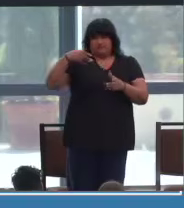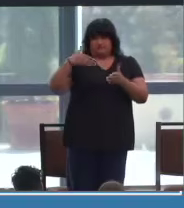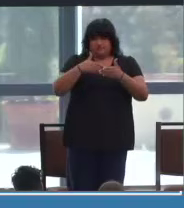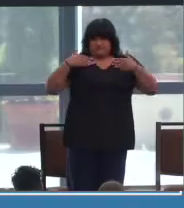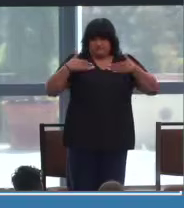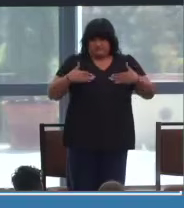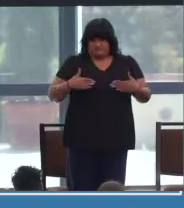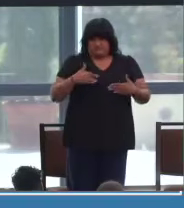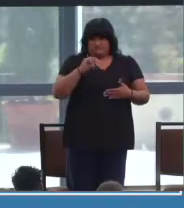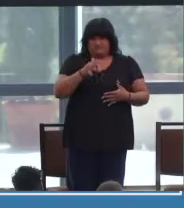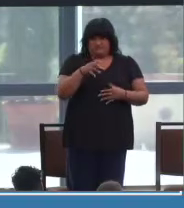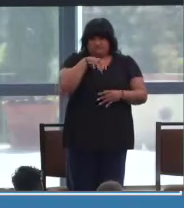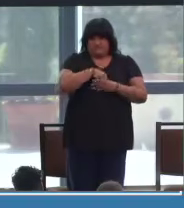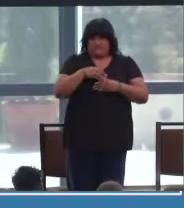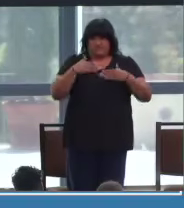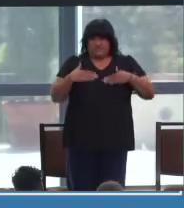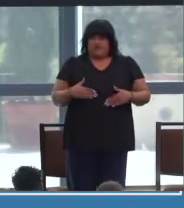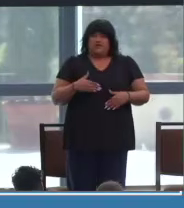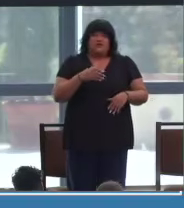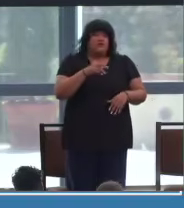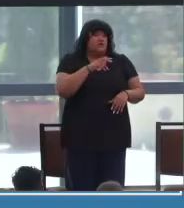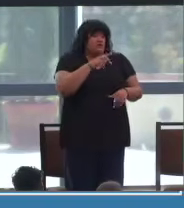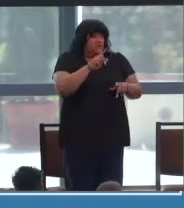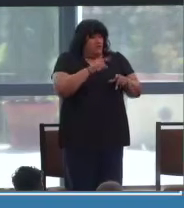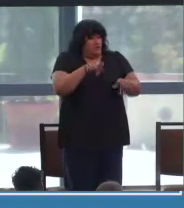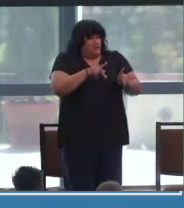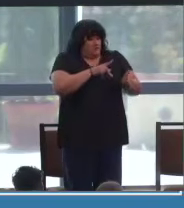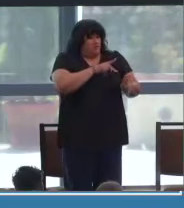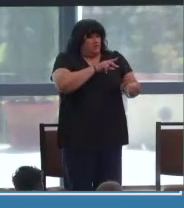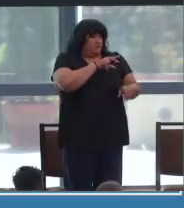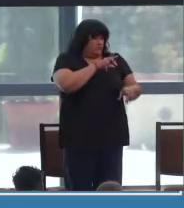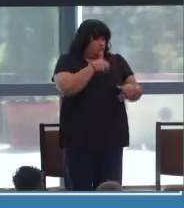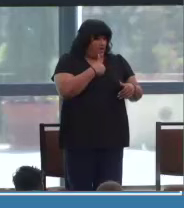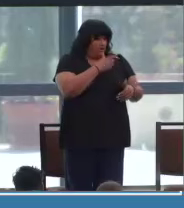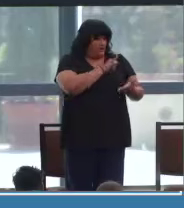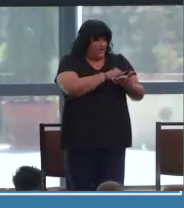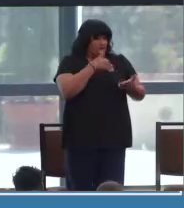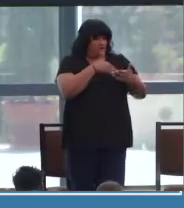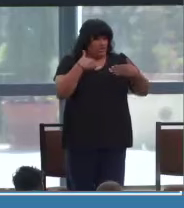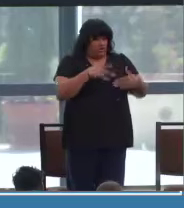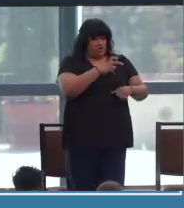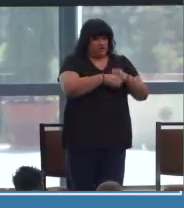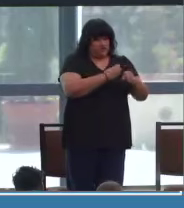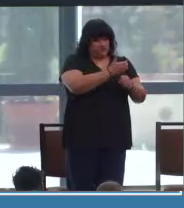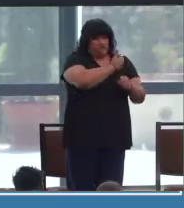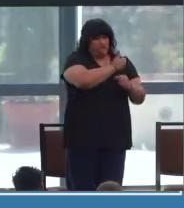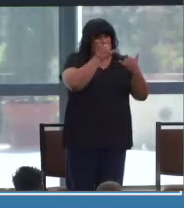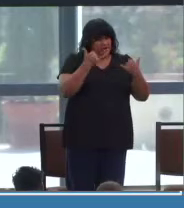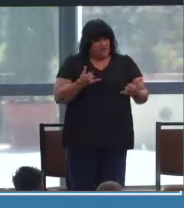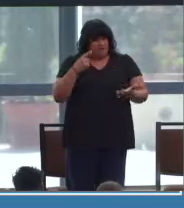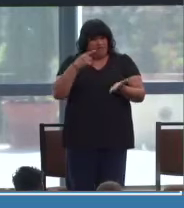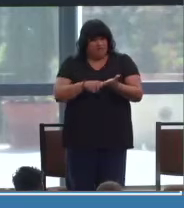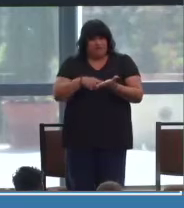they had antiphospholipid antibodies 30 years ago, but if you look now, those antibodies are actually gone. There's a